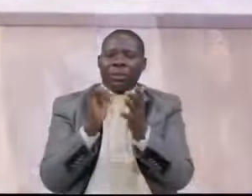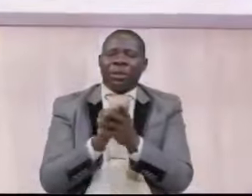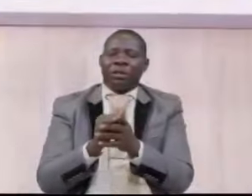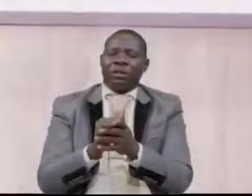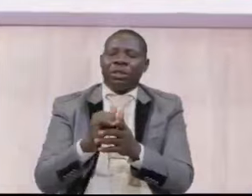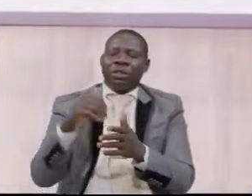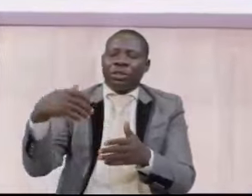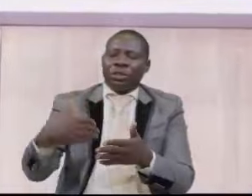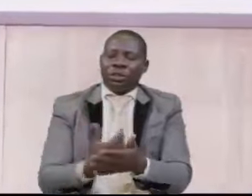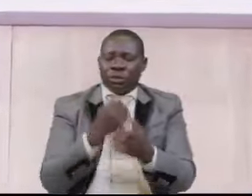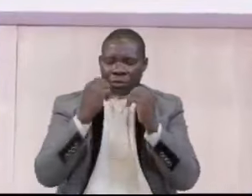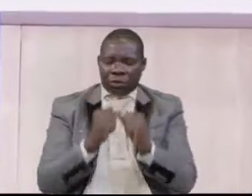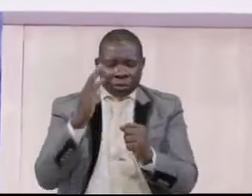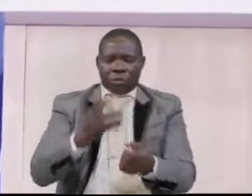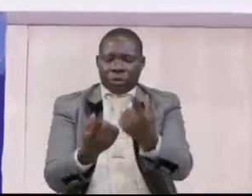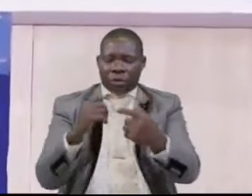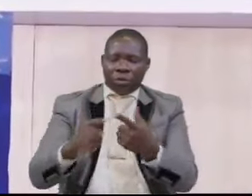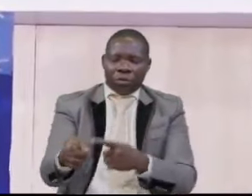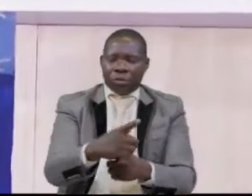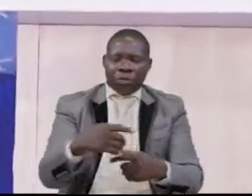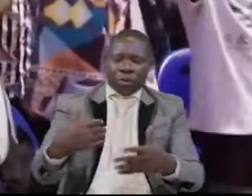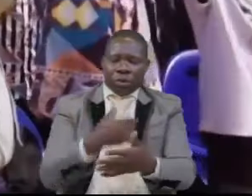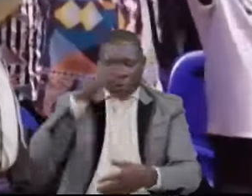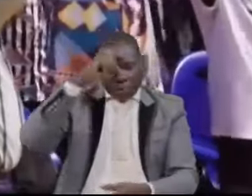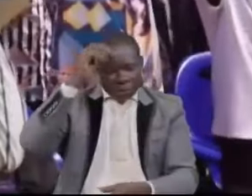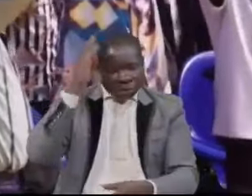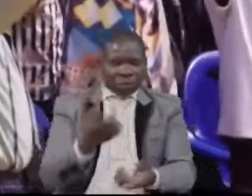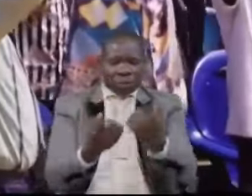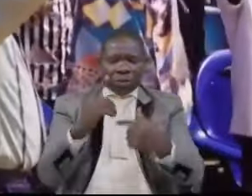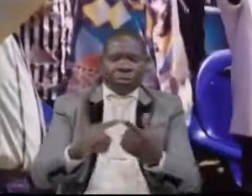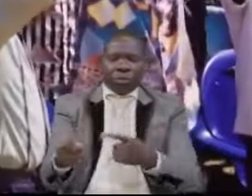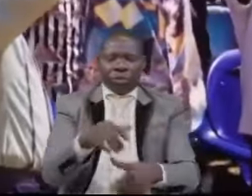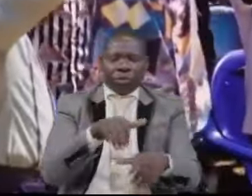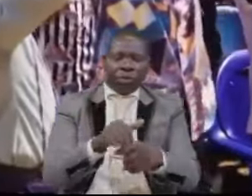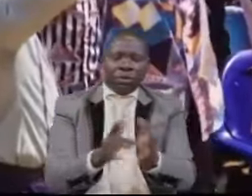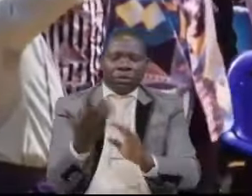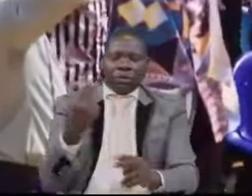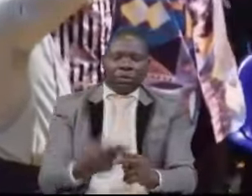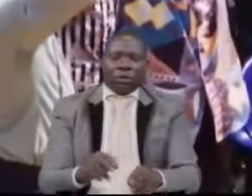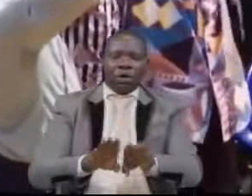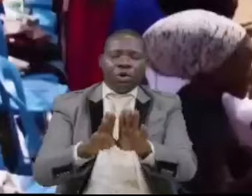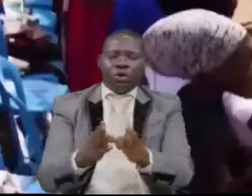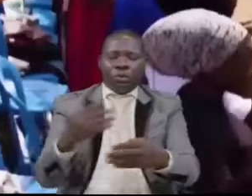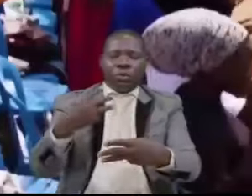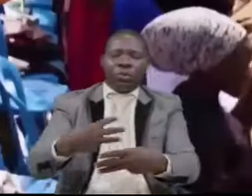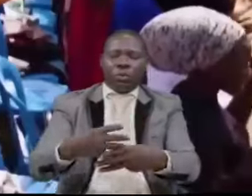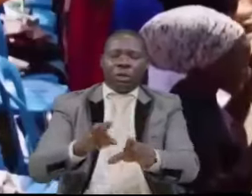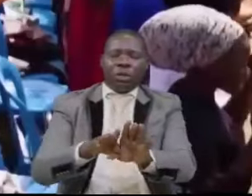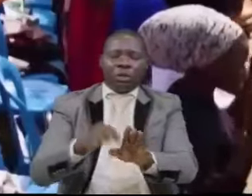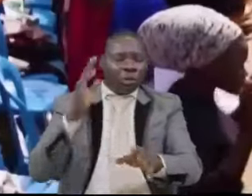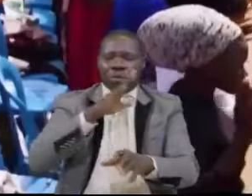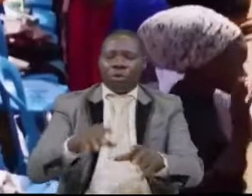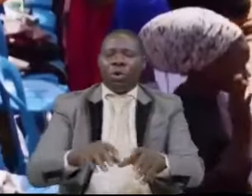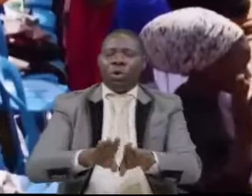you. New wisdom will come to you. Open doors will be opened wide before you.